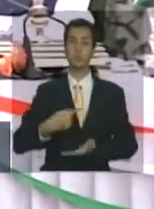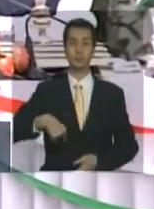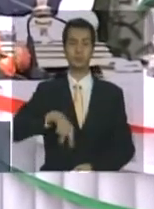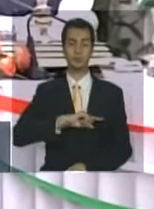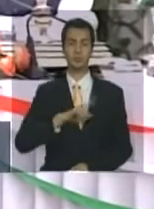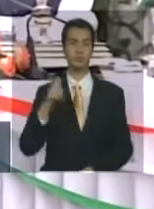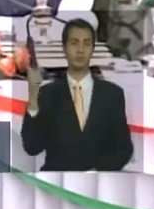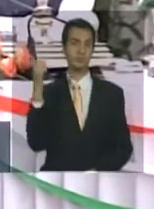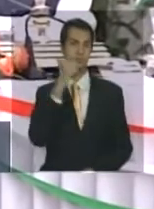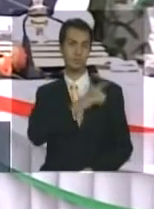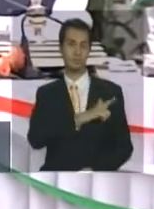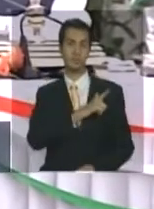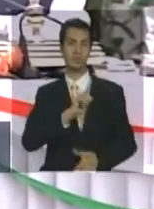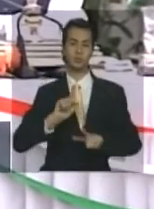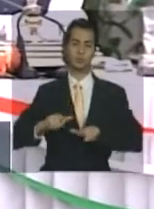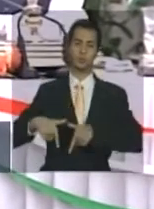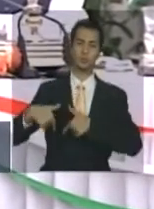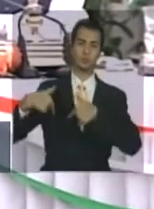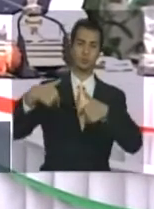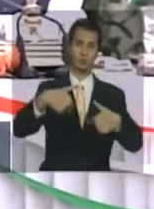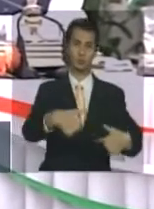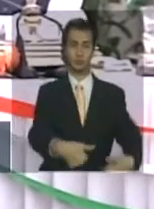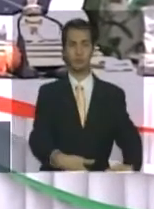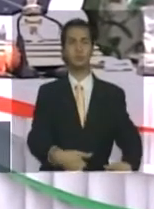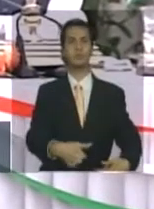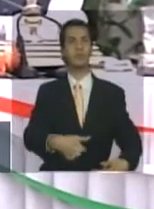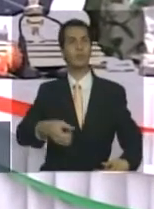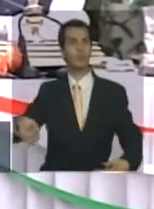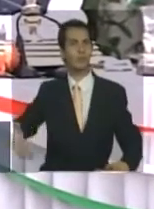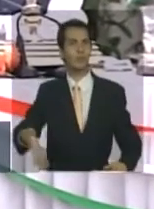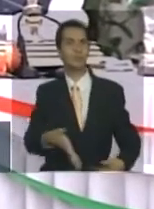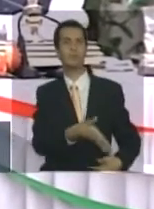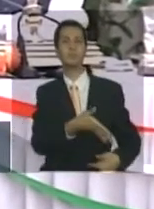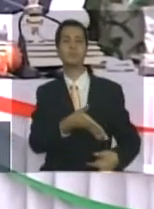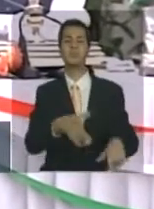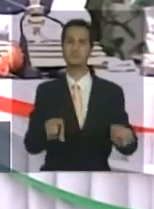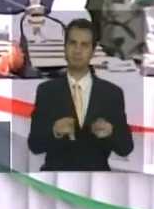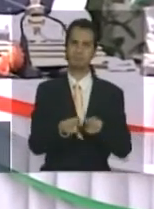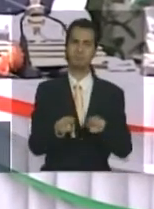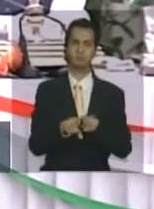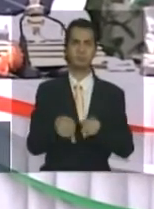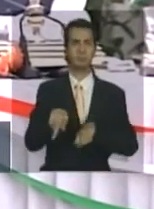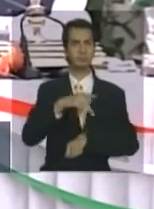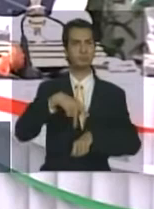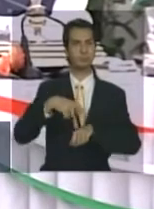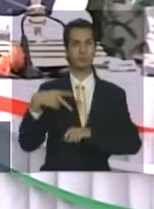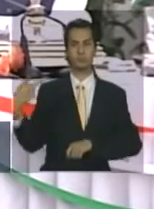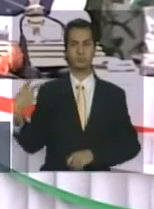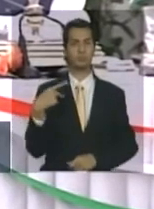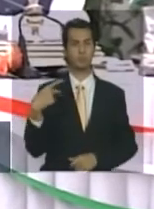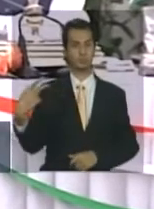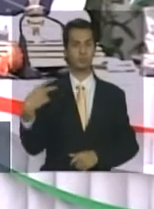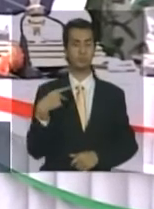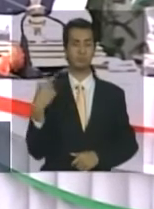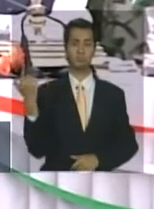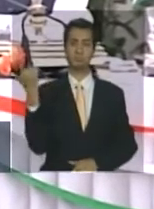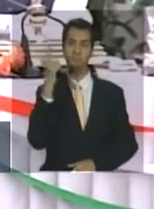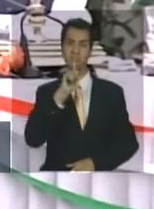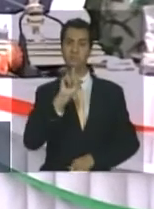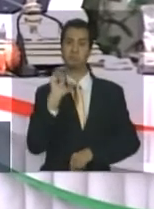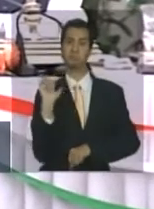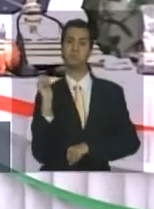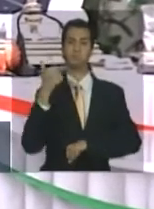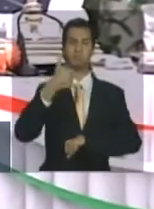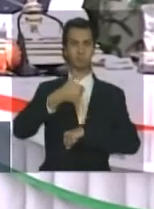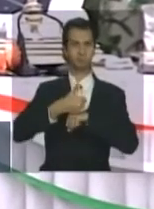novos desafios e nos confere papel de crescente relevância no cenário internacional. Our aspirations